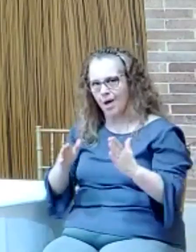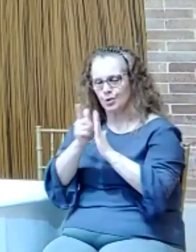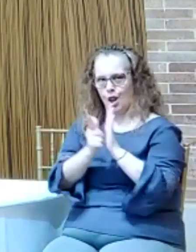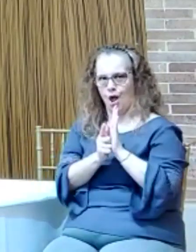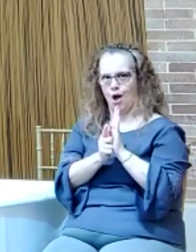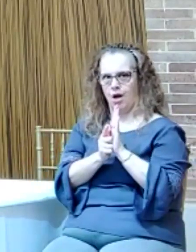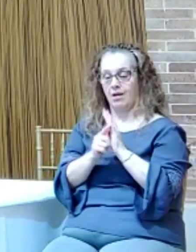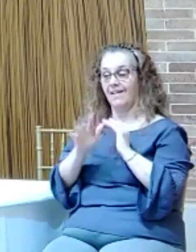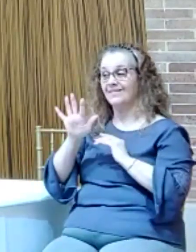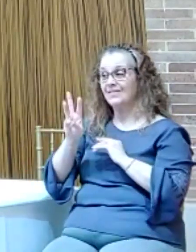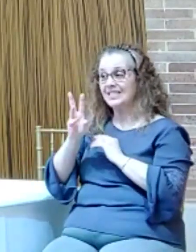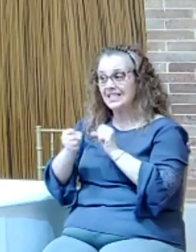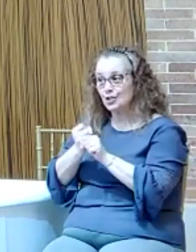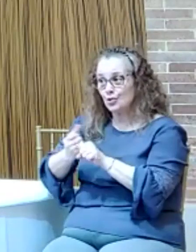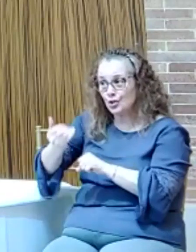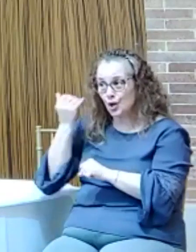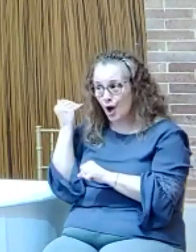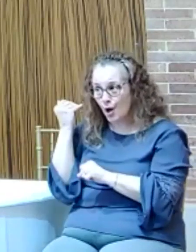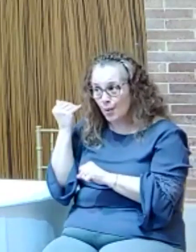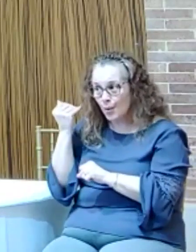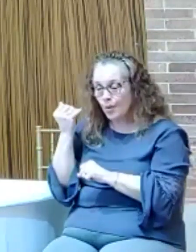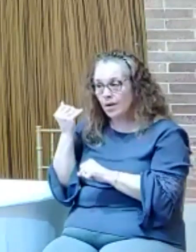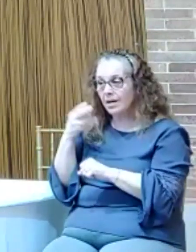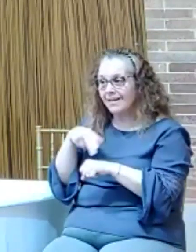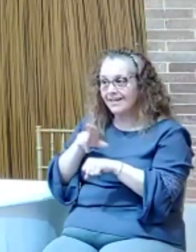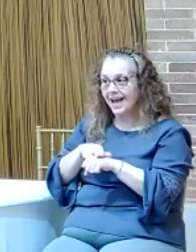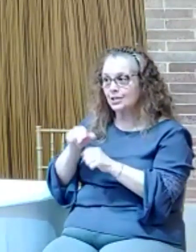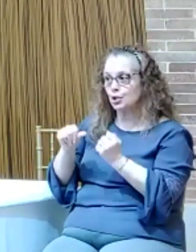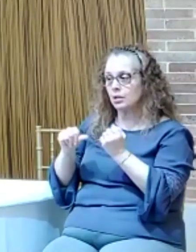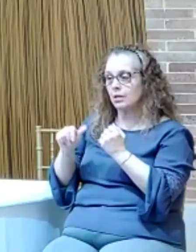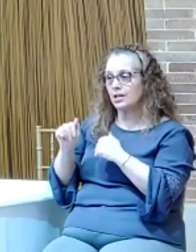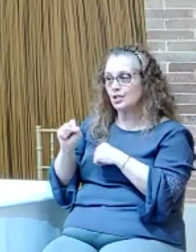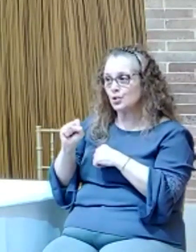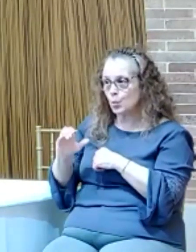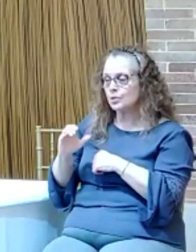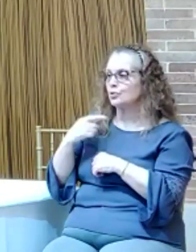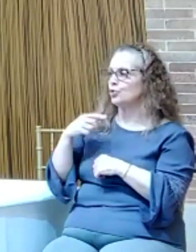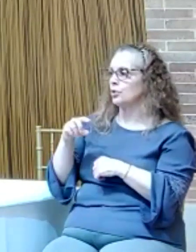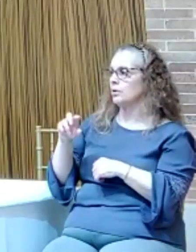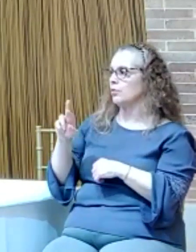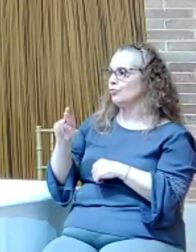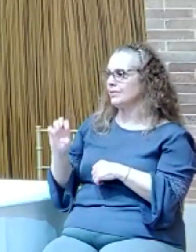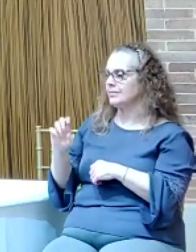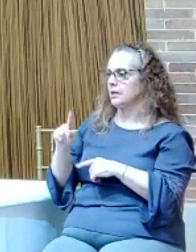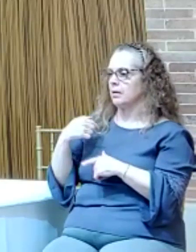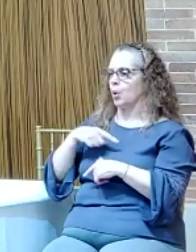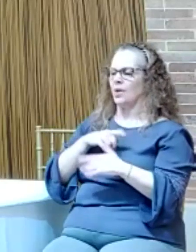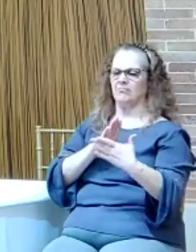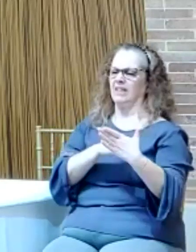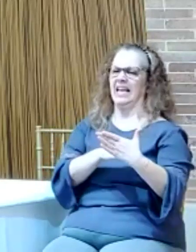year we at the National Association of Realtors opposed that we opposed the passage of the fair housing